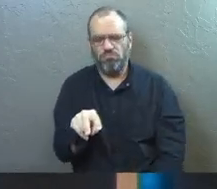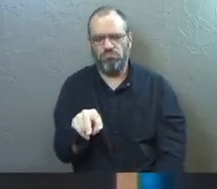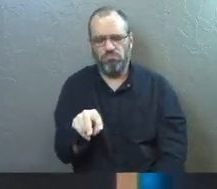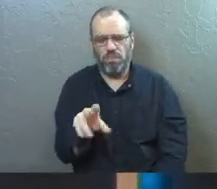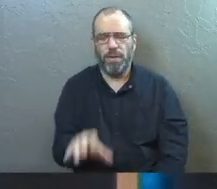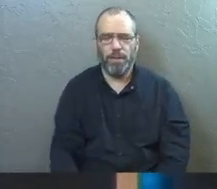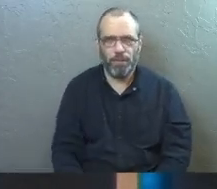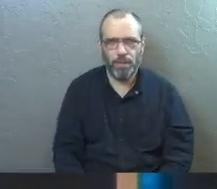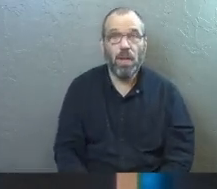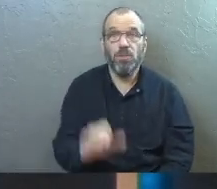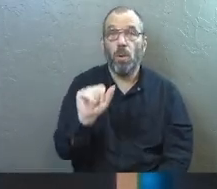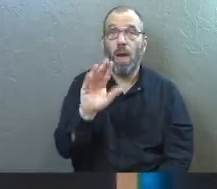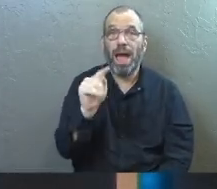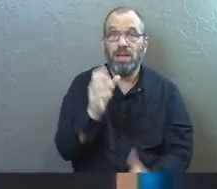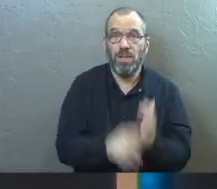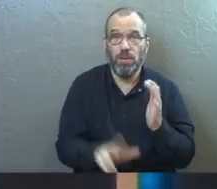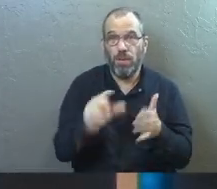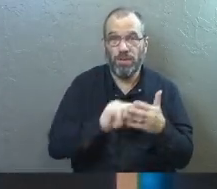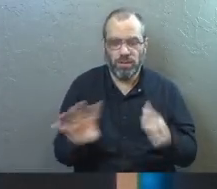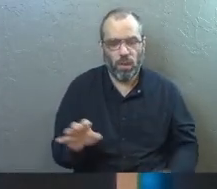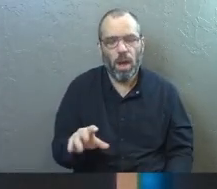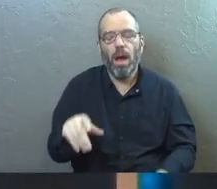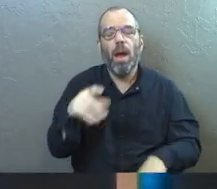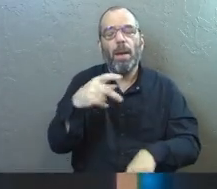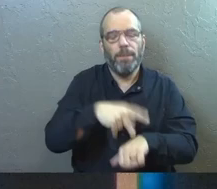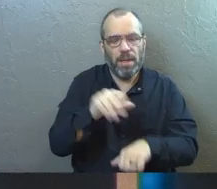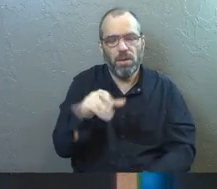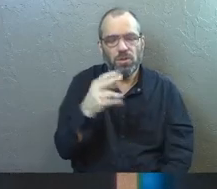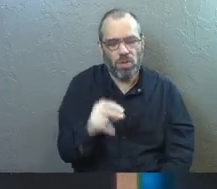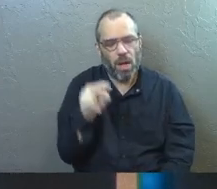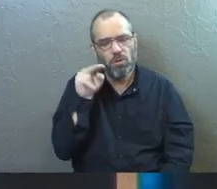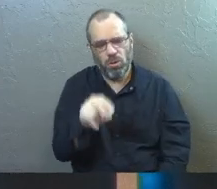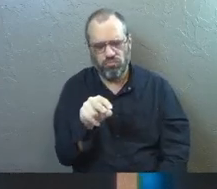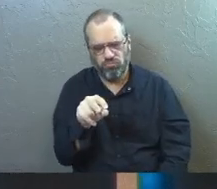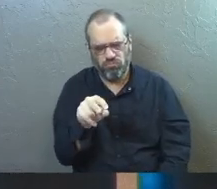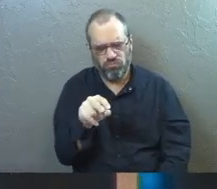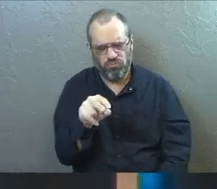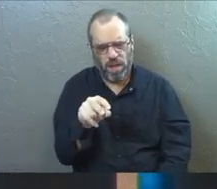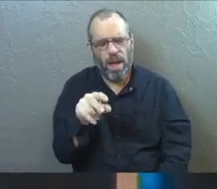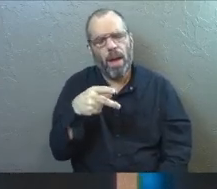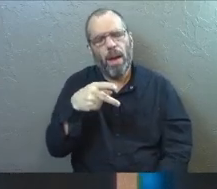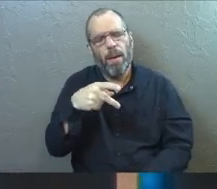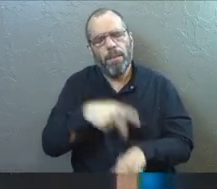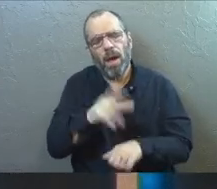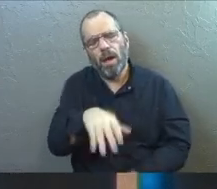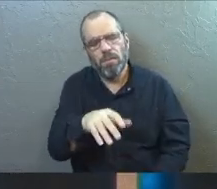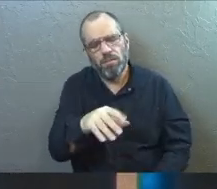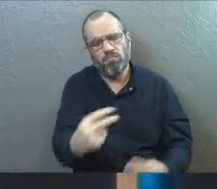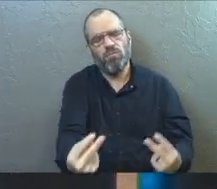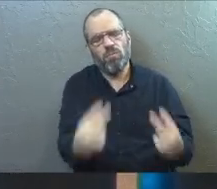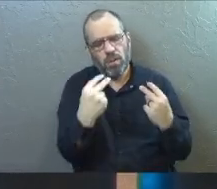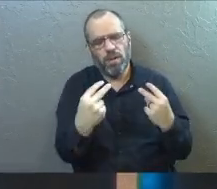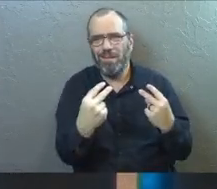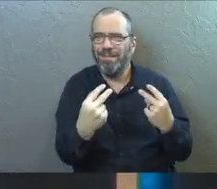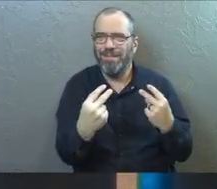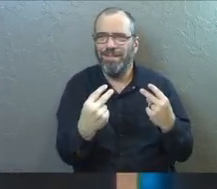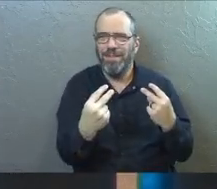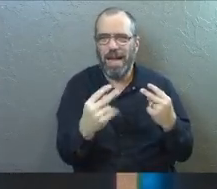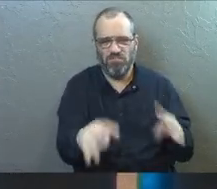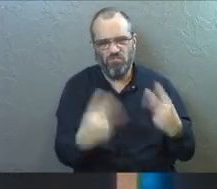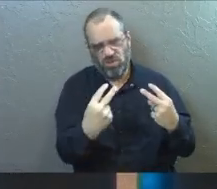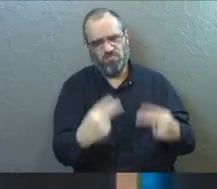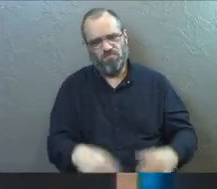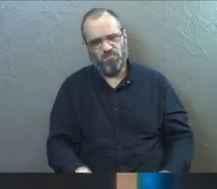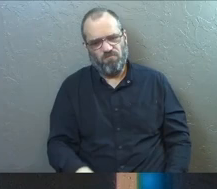beggar. So here's Acts 3, verse 4. It says, Peter and John looked at him intently, and Peter said, look at us. Just love like the